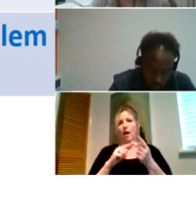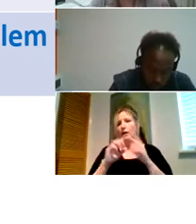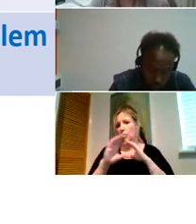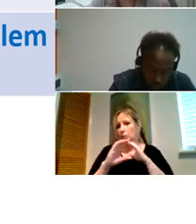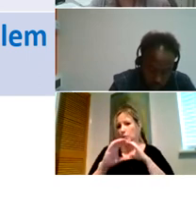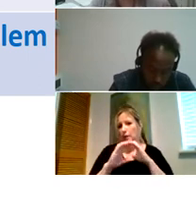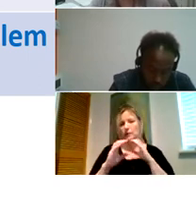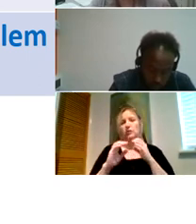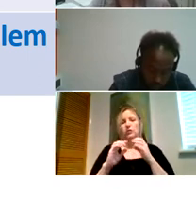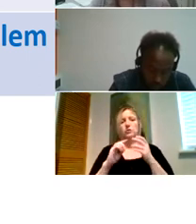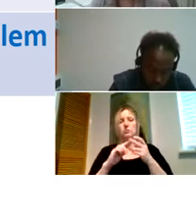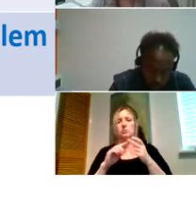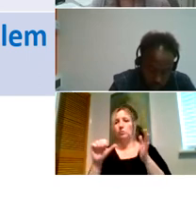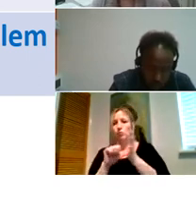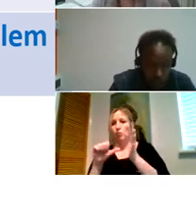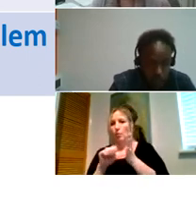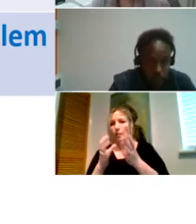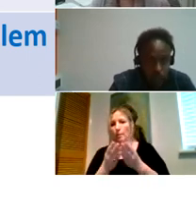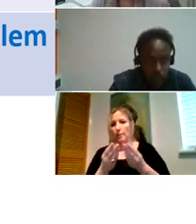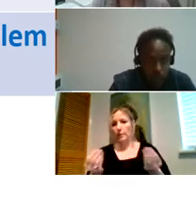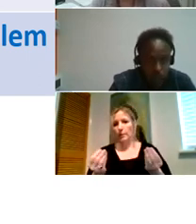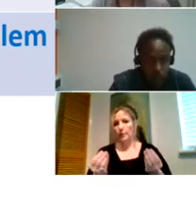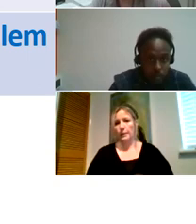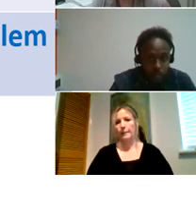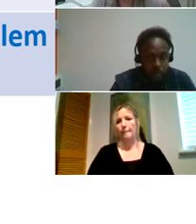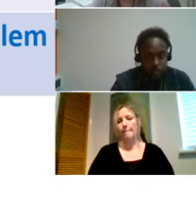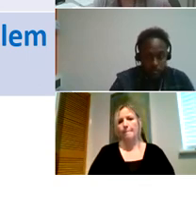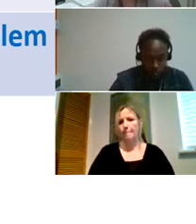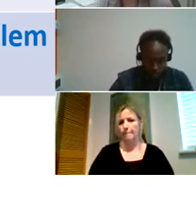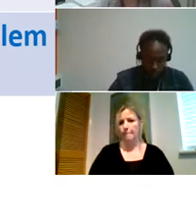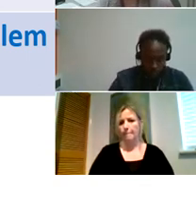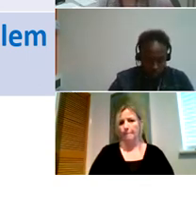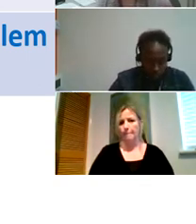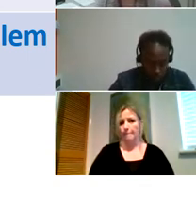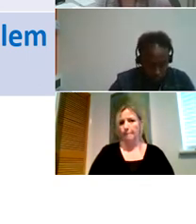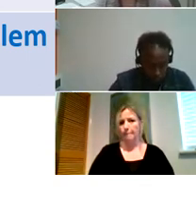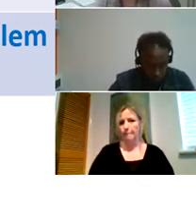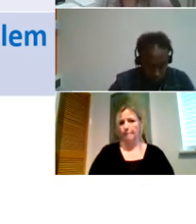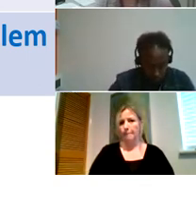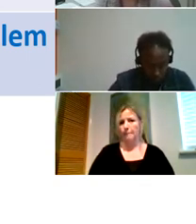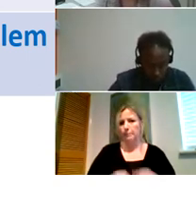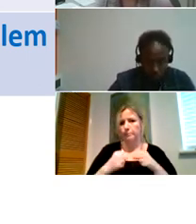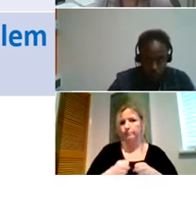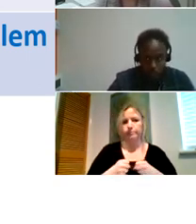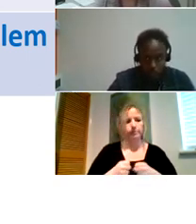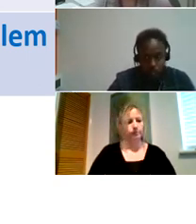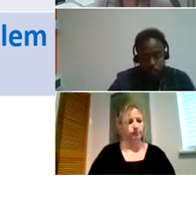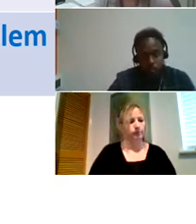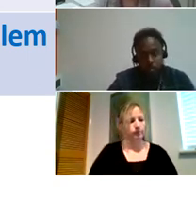to solve problems, your resilience, and your ability to